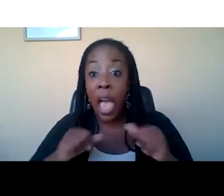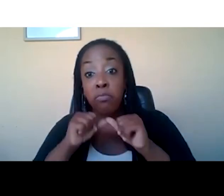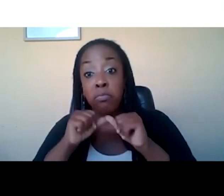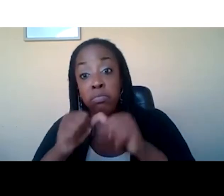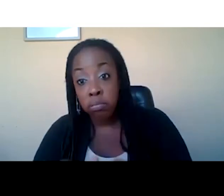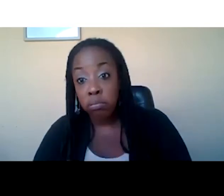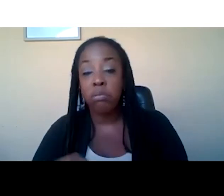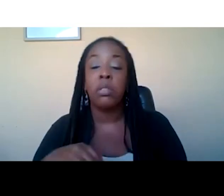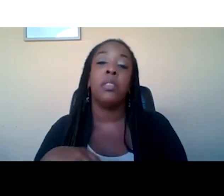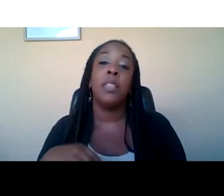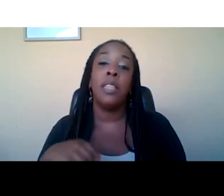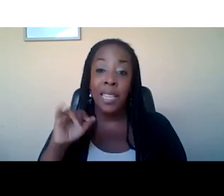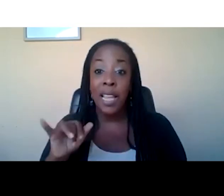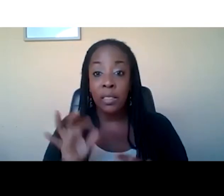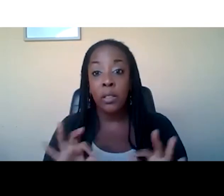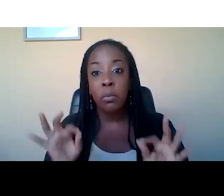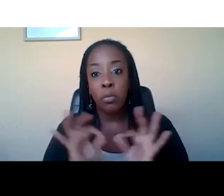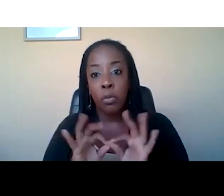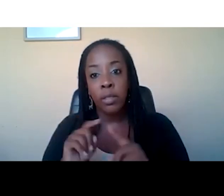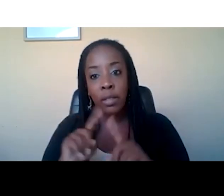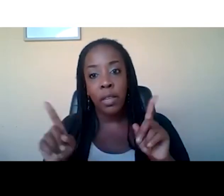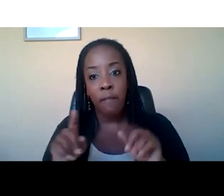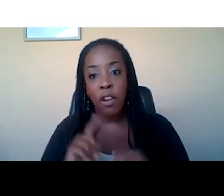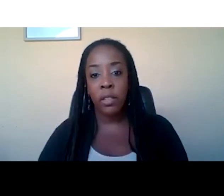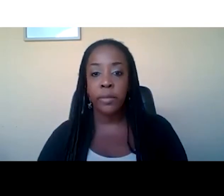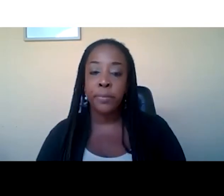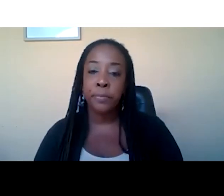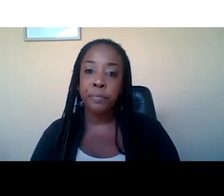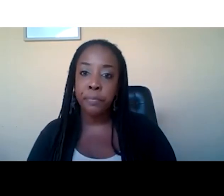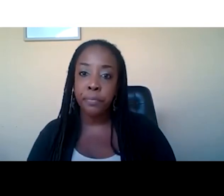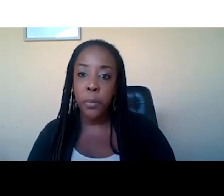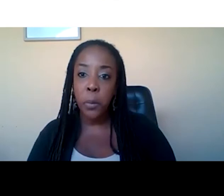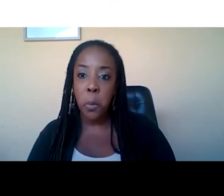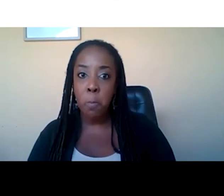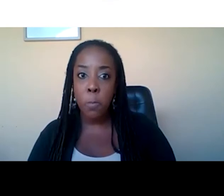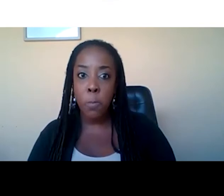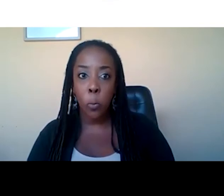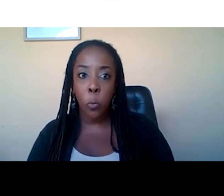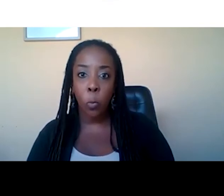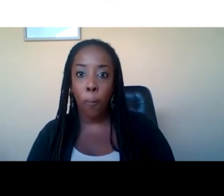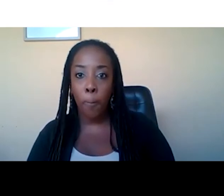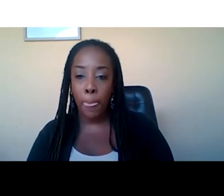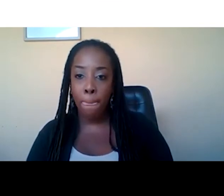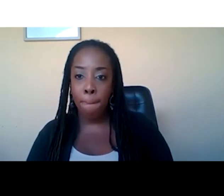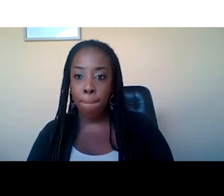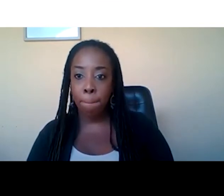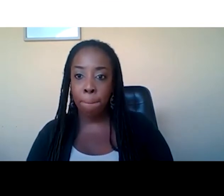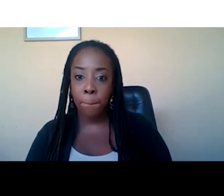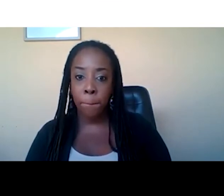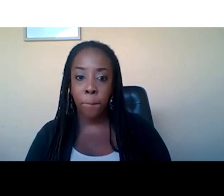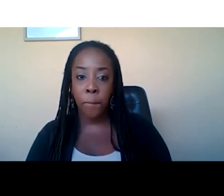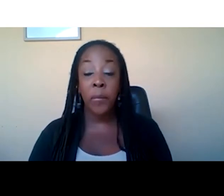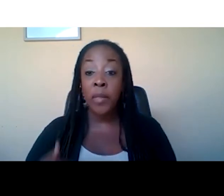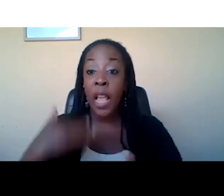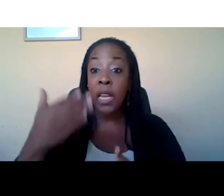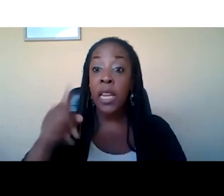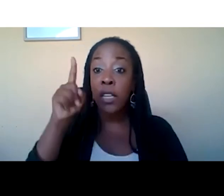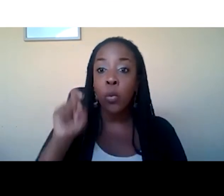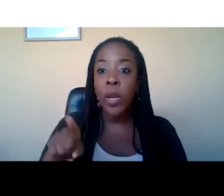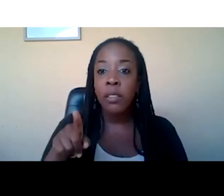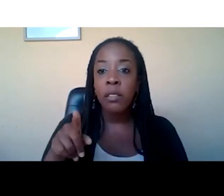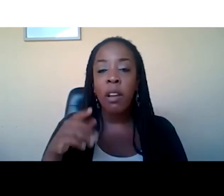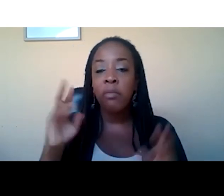and that's important. Okay. The next question is referring to access to employment. It says, will there